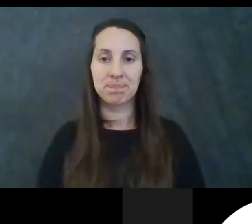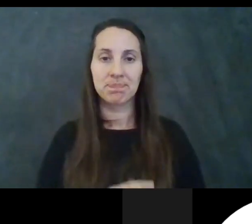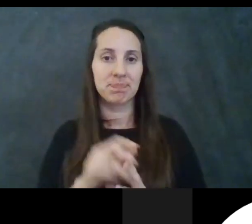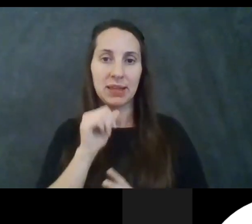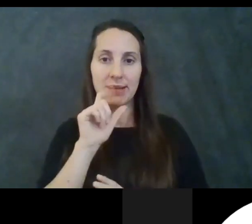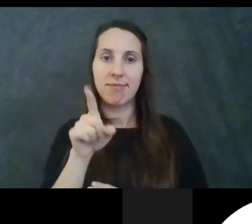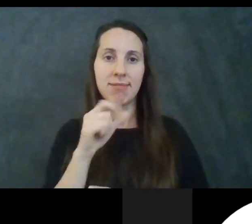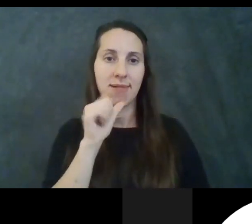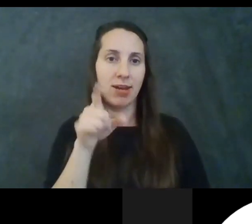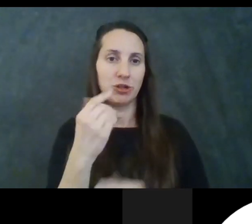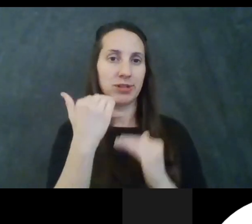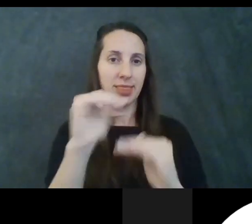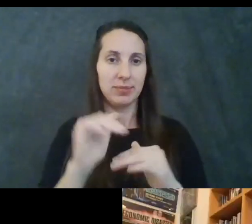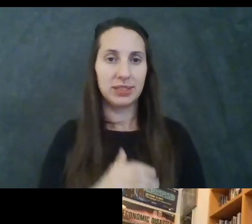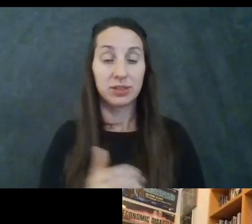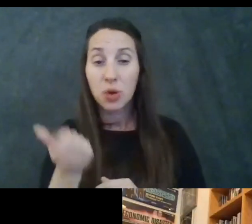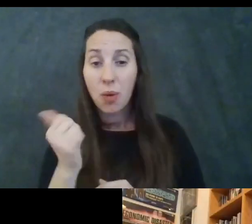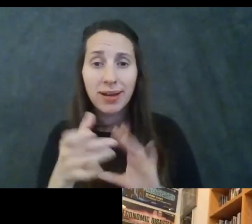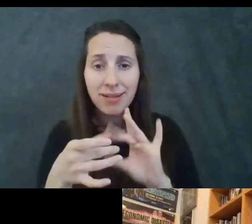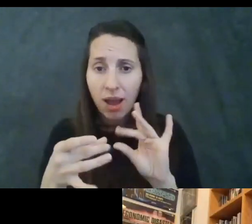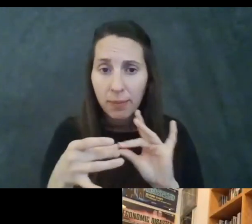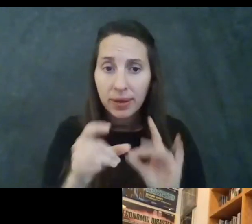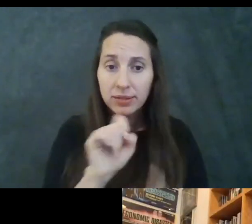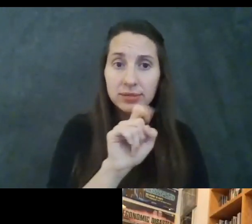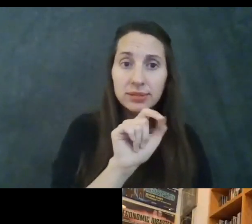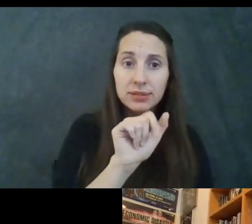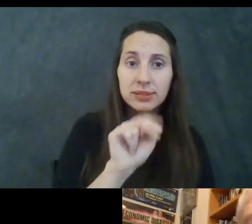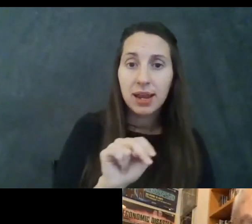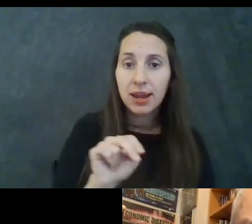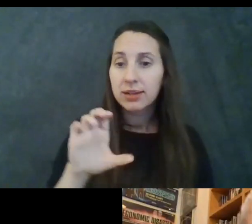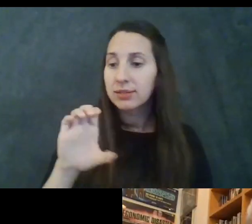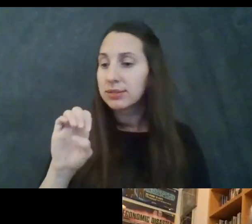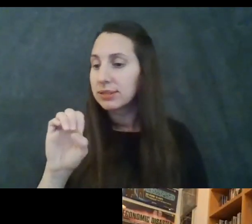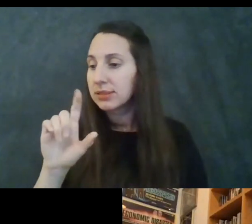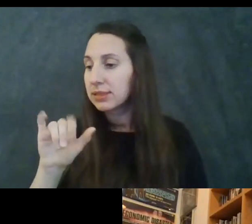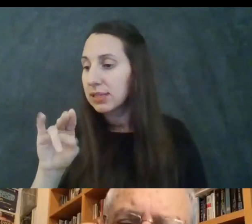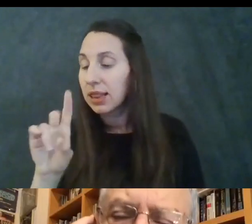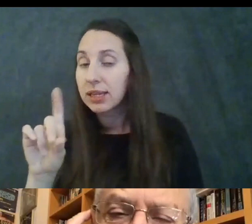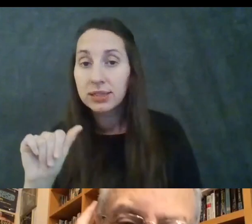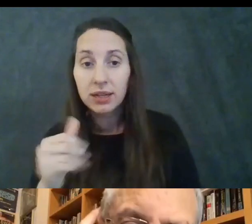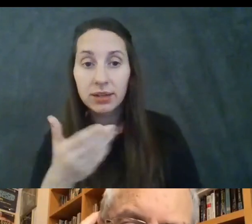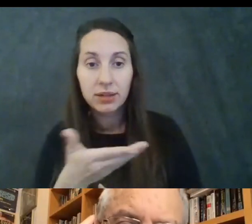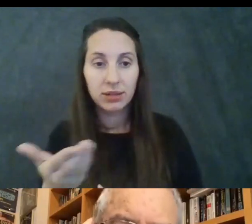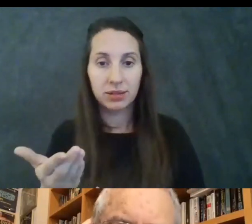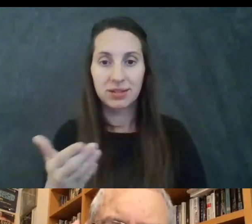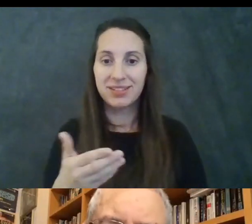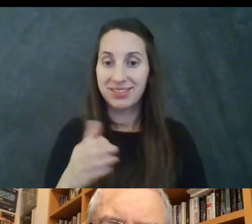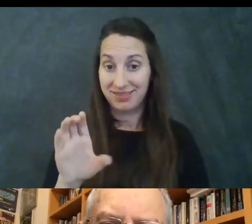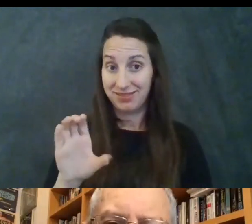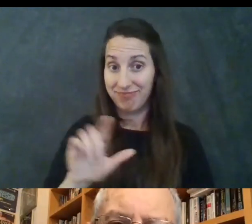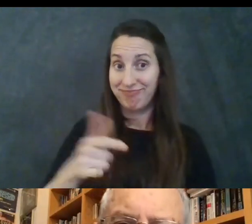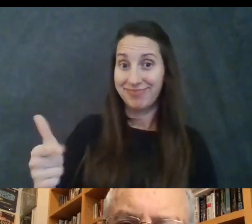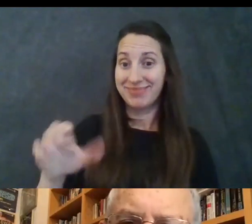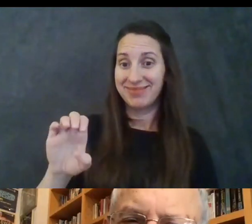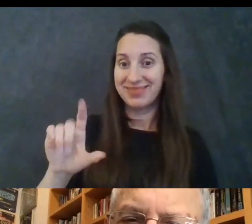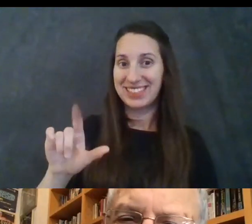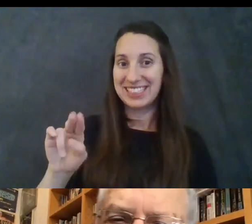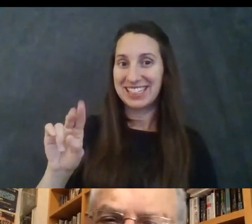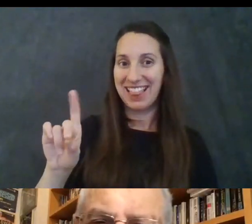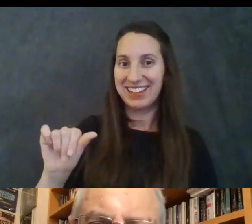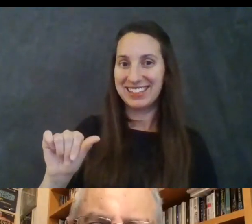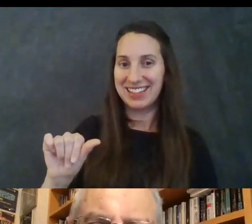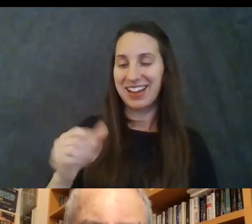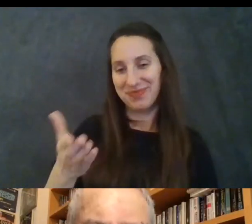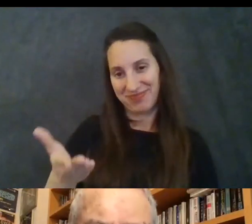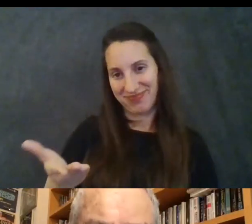comment on that, Stan or Celinda? I'll let Celinda start, since she asked a question on dignity